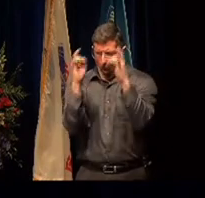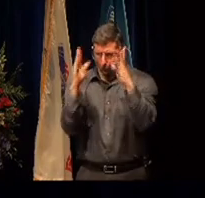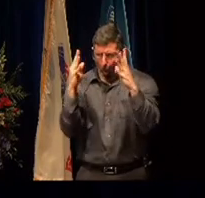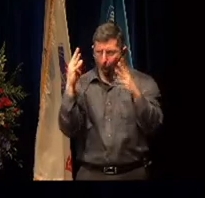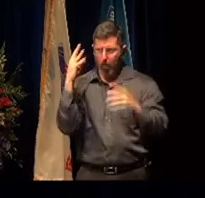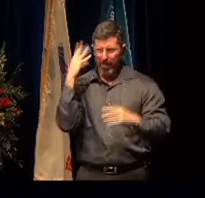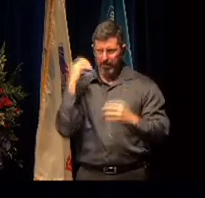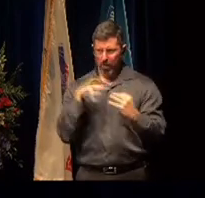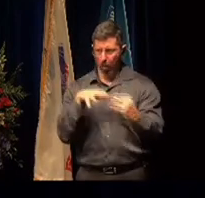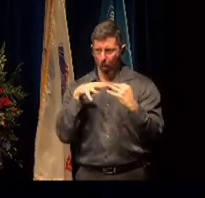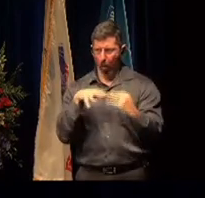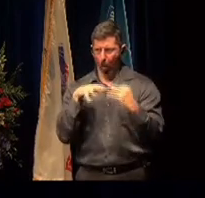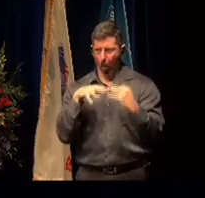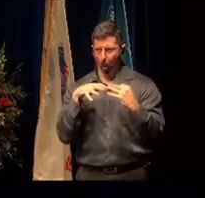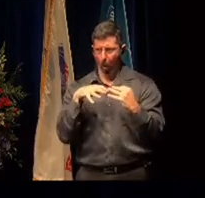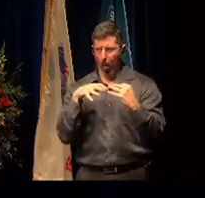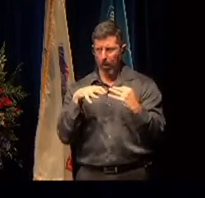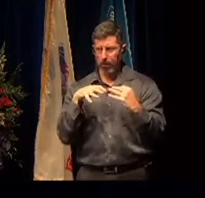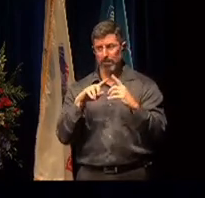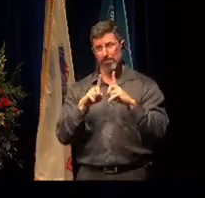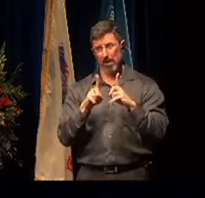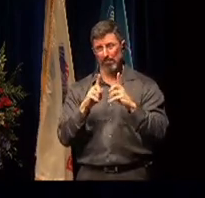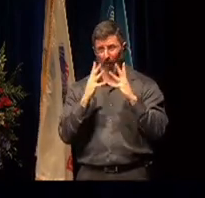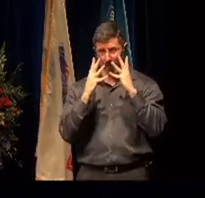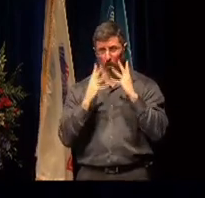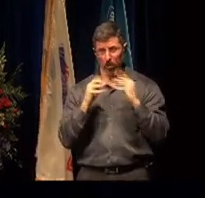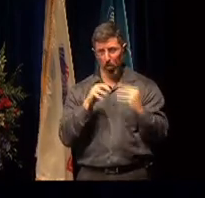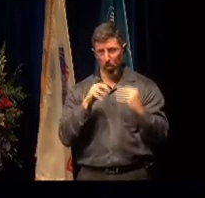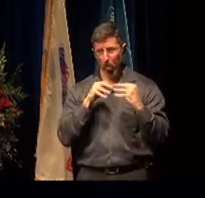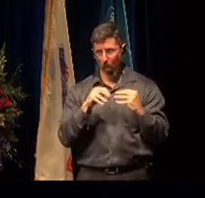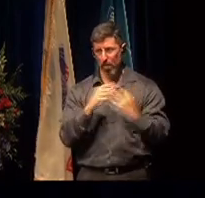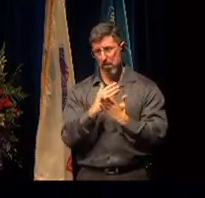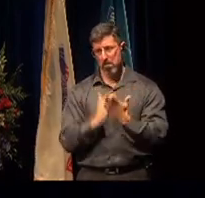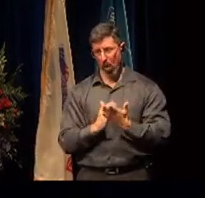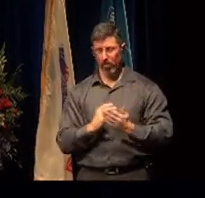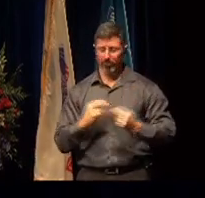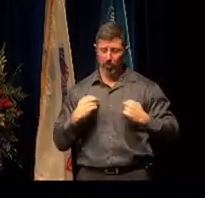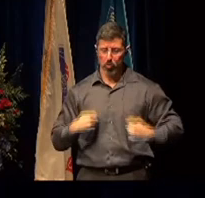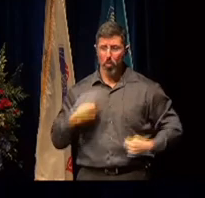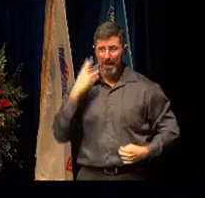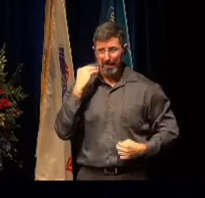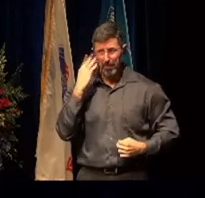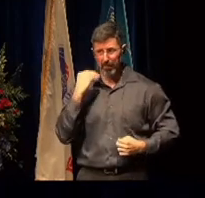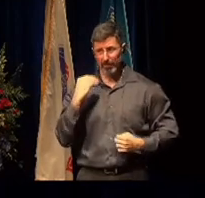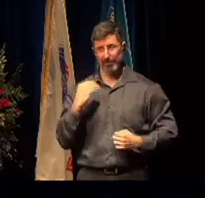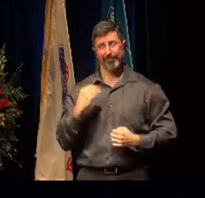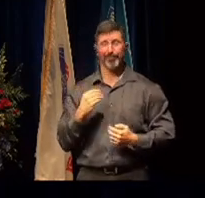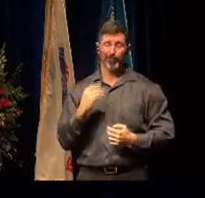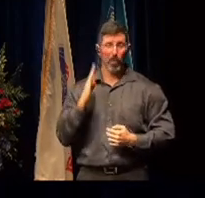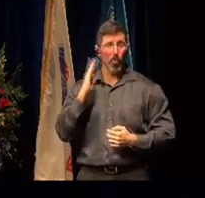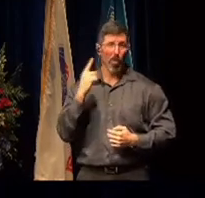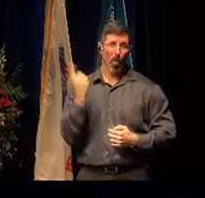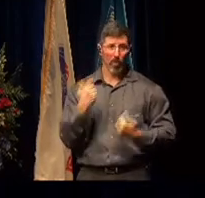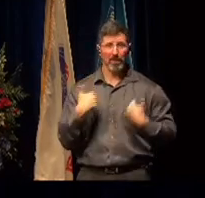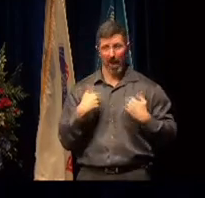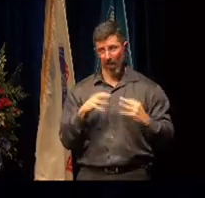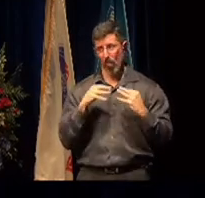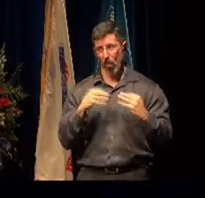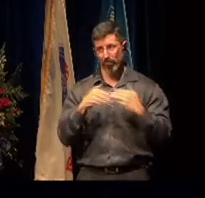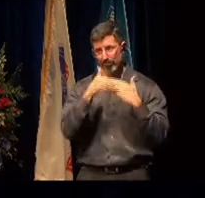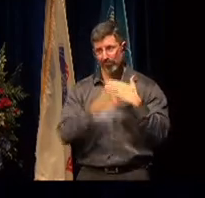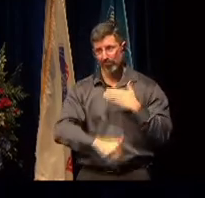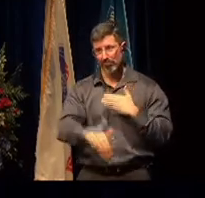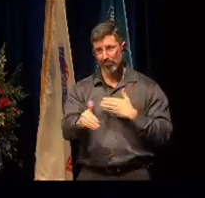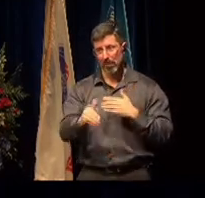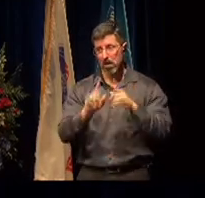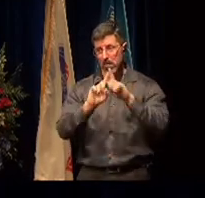experience. Unfortunately, war is a part of humanity. It will exist in some form in some part of the globe always. But